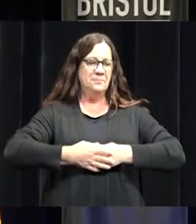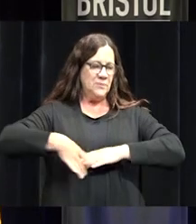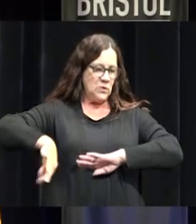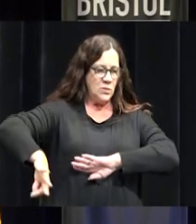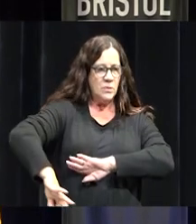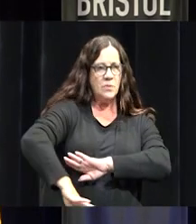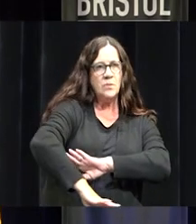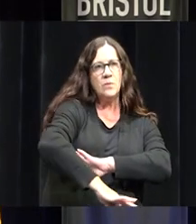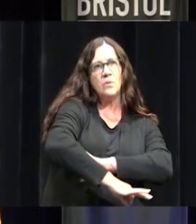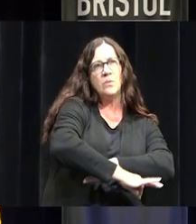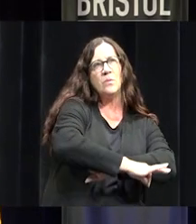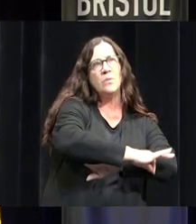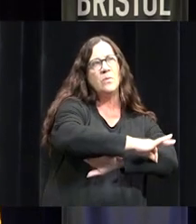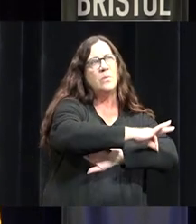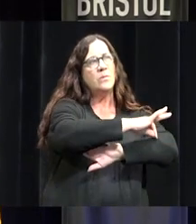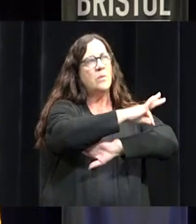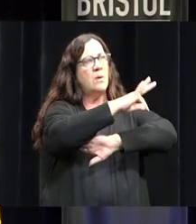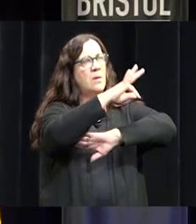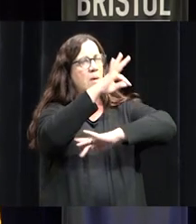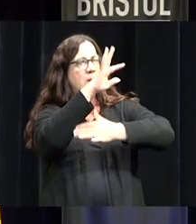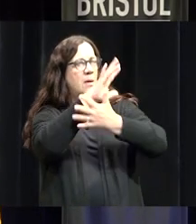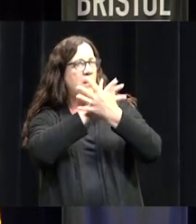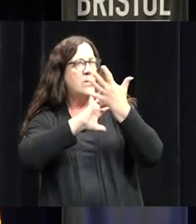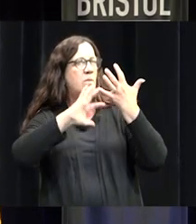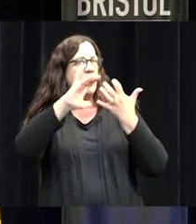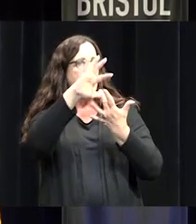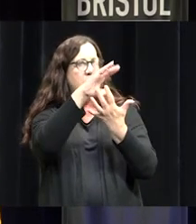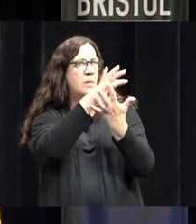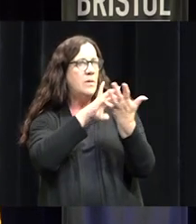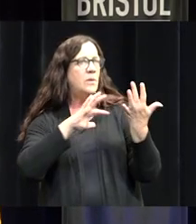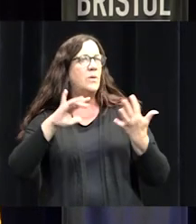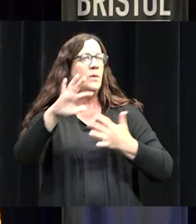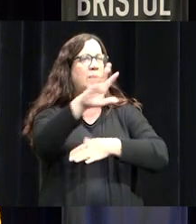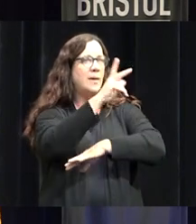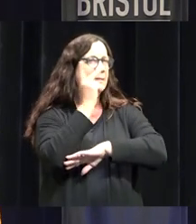Oh, say can you see